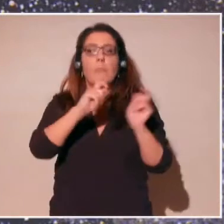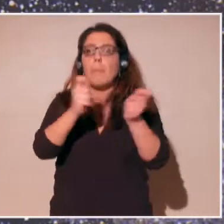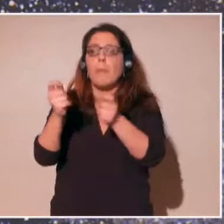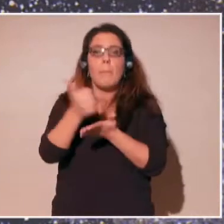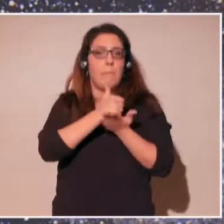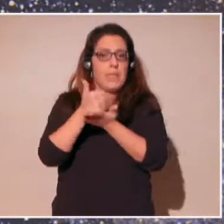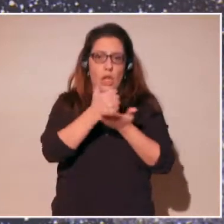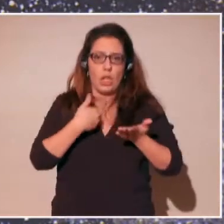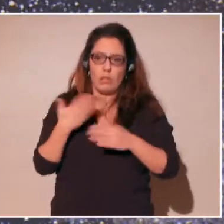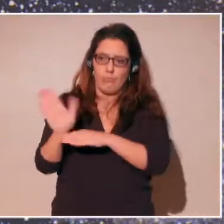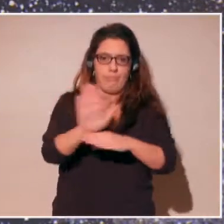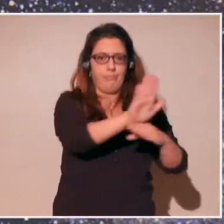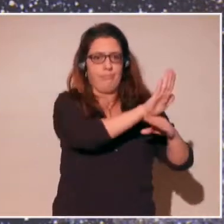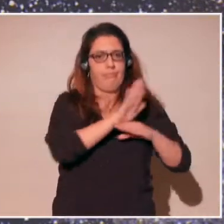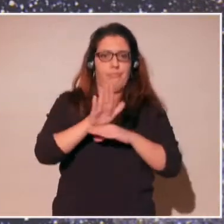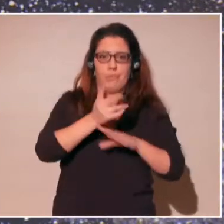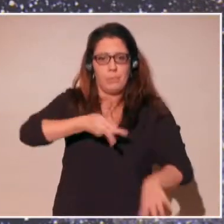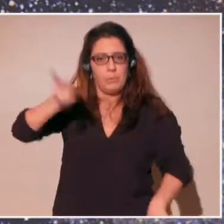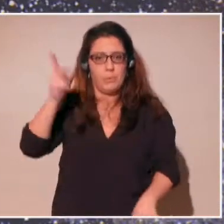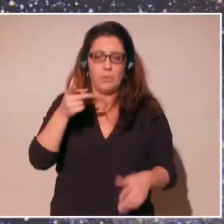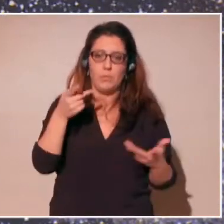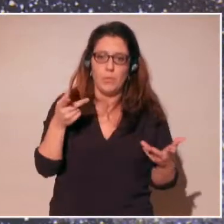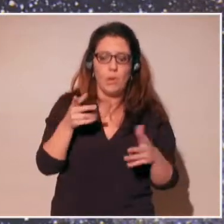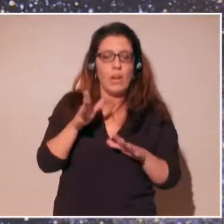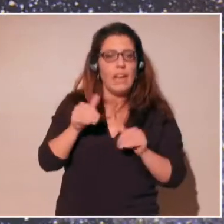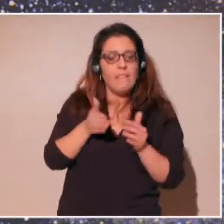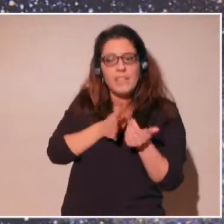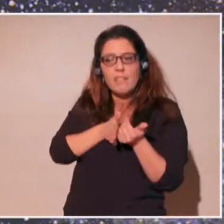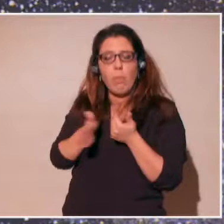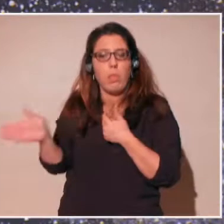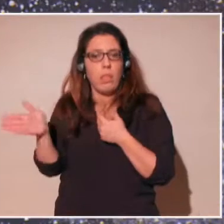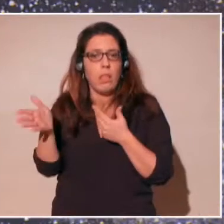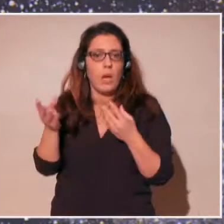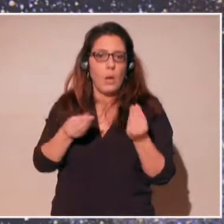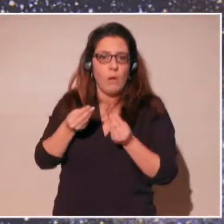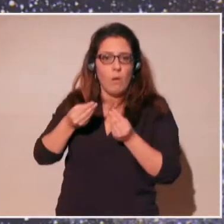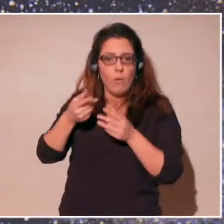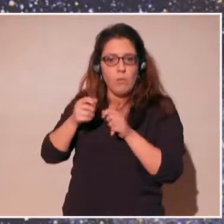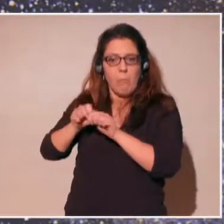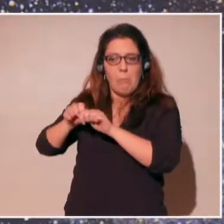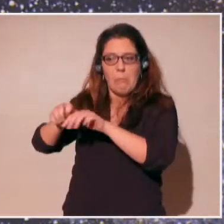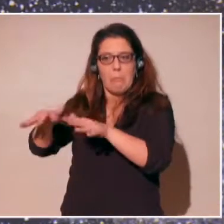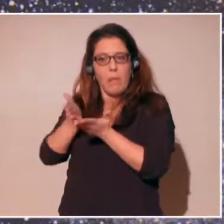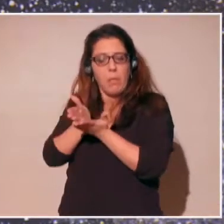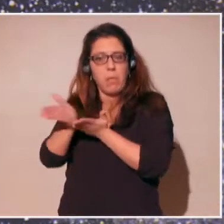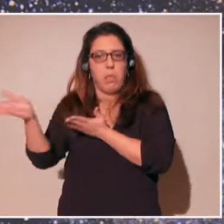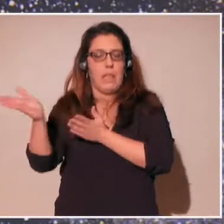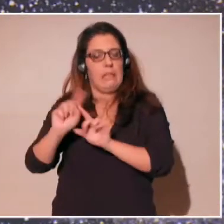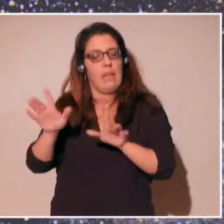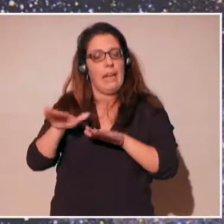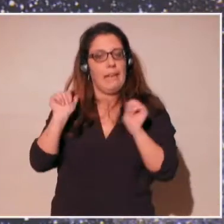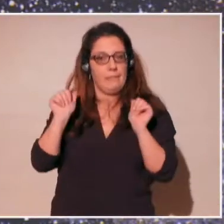from as many different backgrounds as possible. So we really have to harness the potential. We have to make sure that we